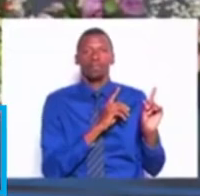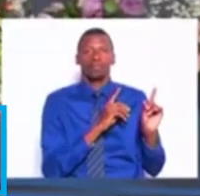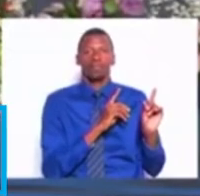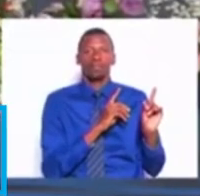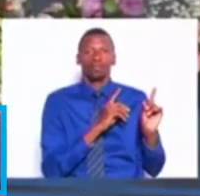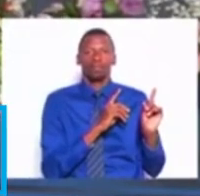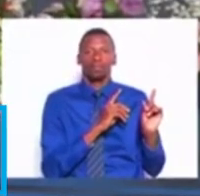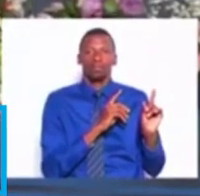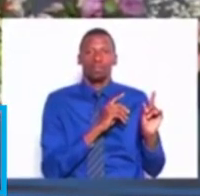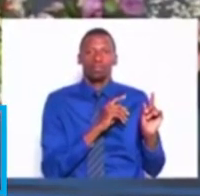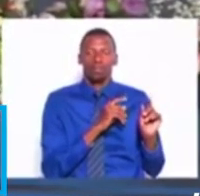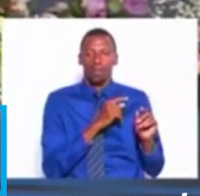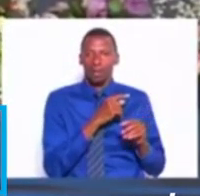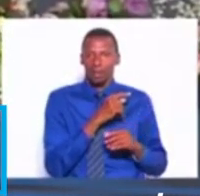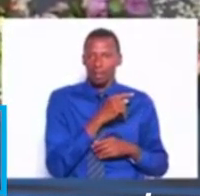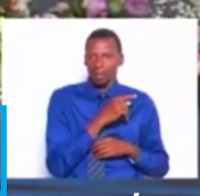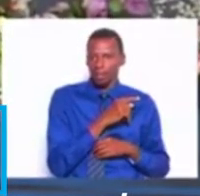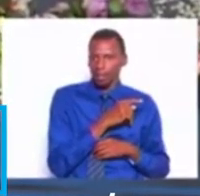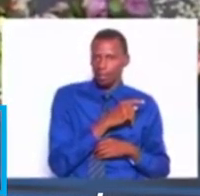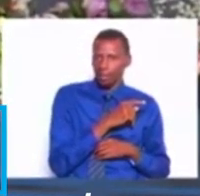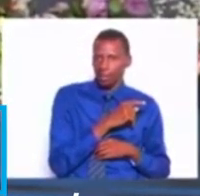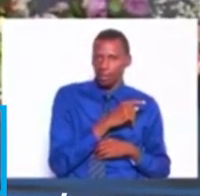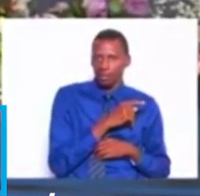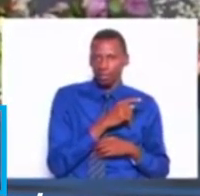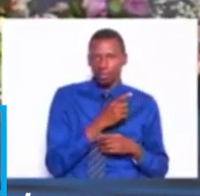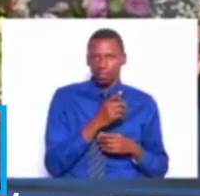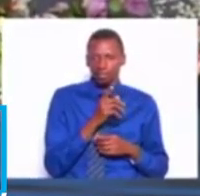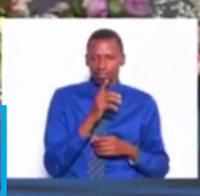I'm a little bit sanguine,